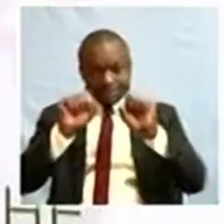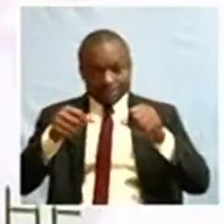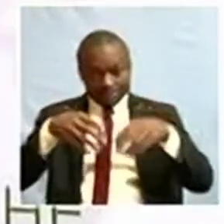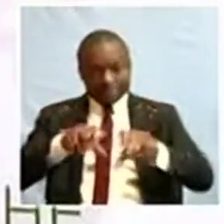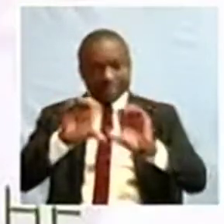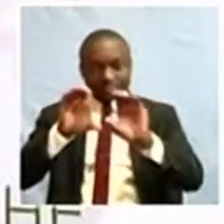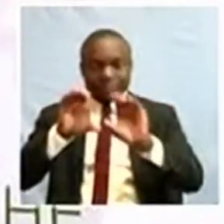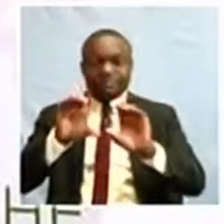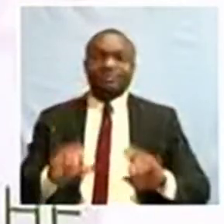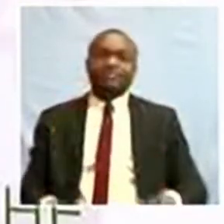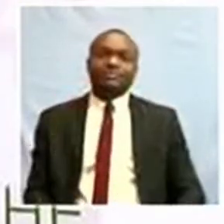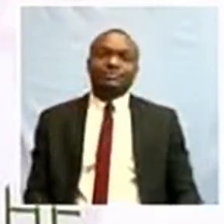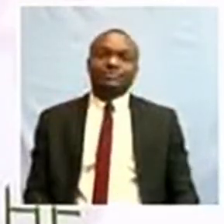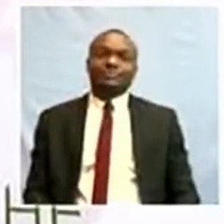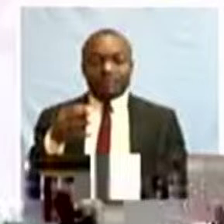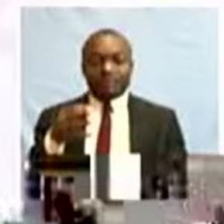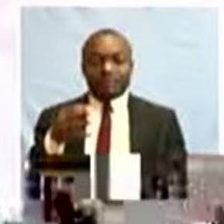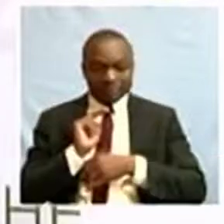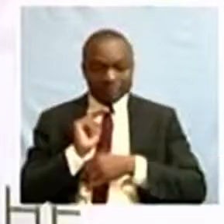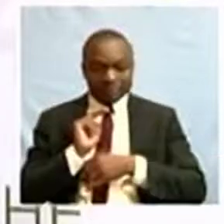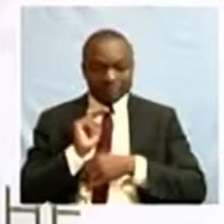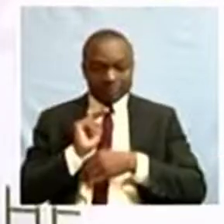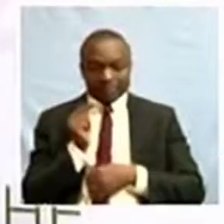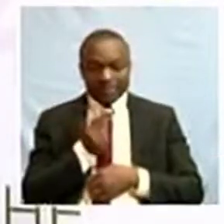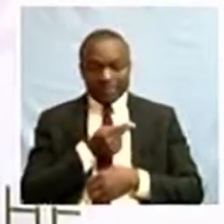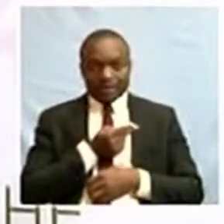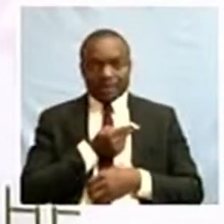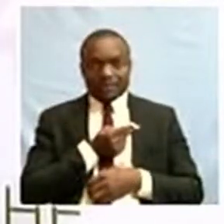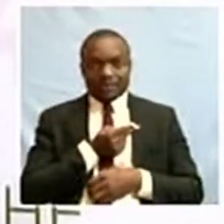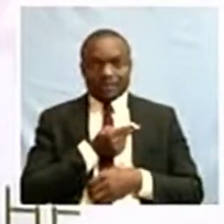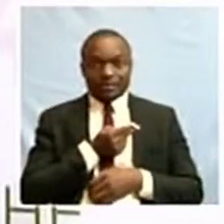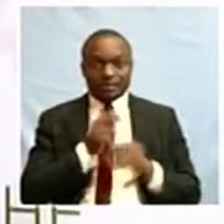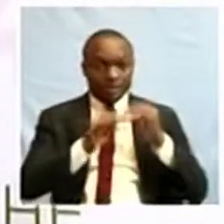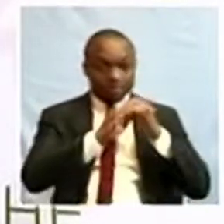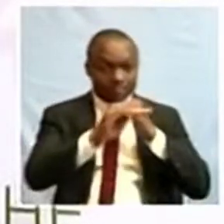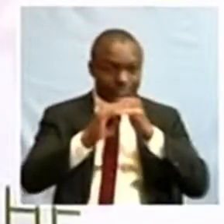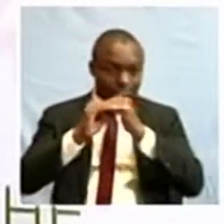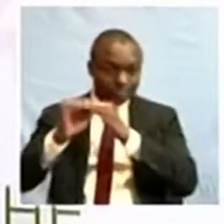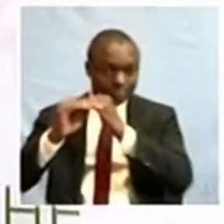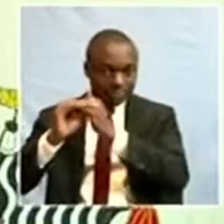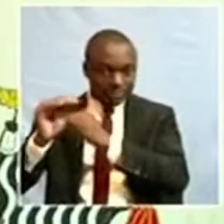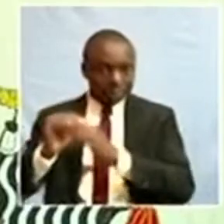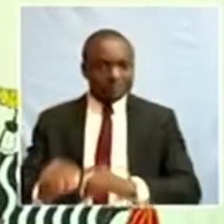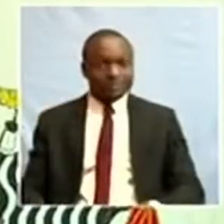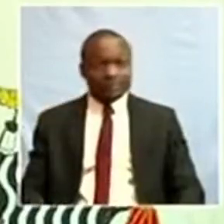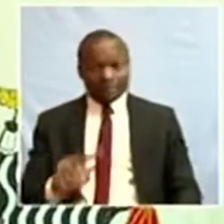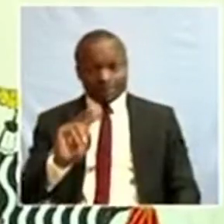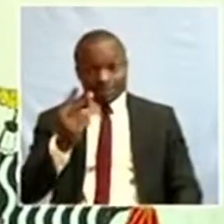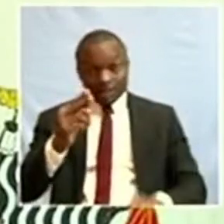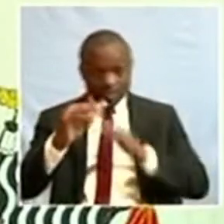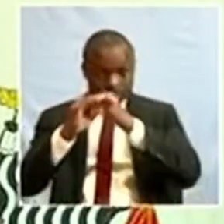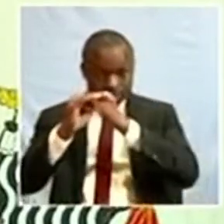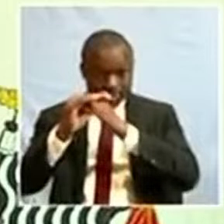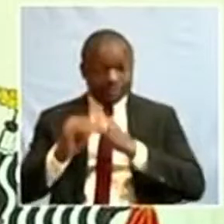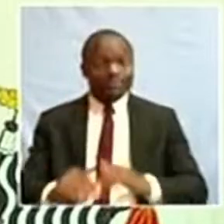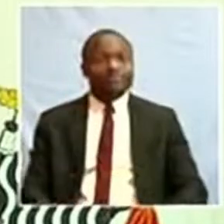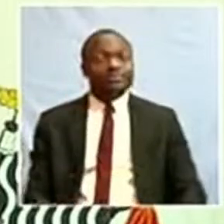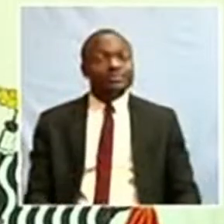now and just run us through the stages that you're highlighting. Okay. In terms of the second stage, which is